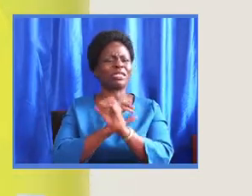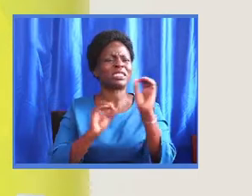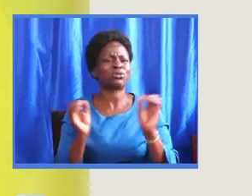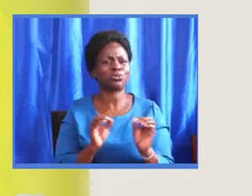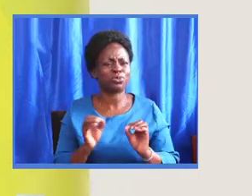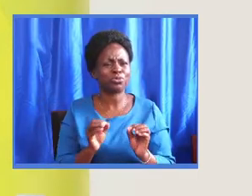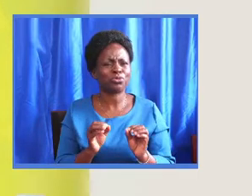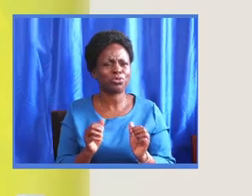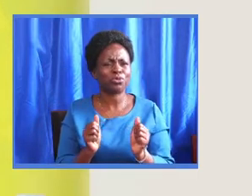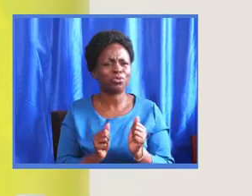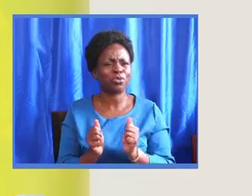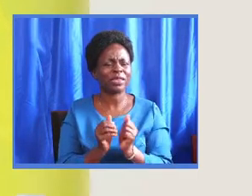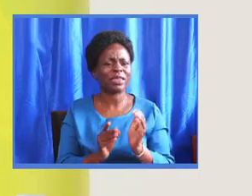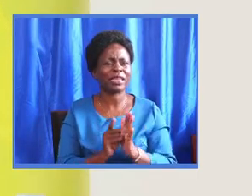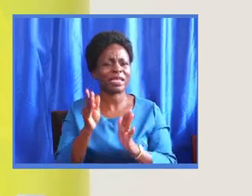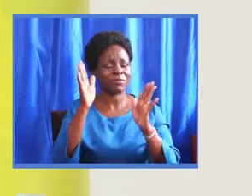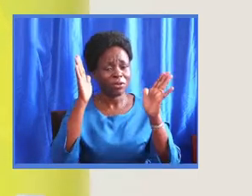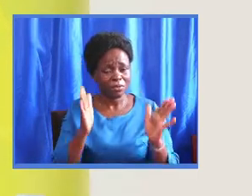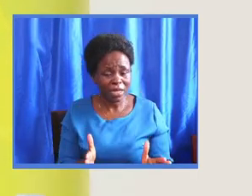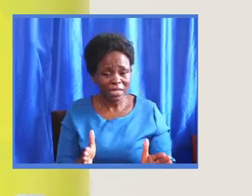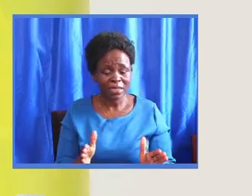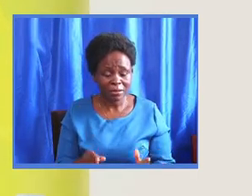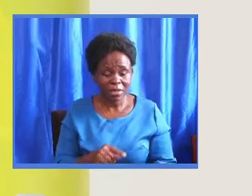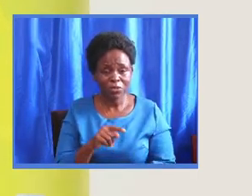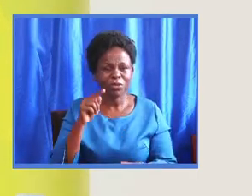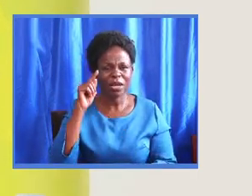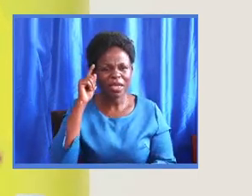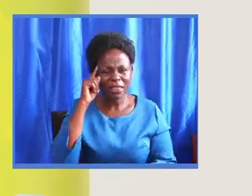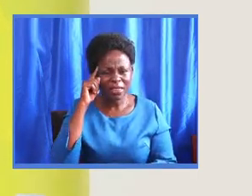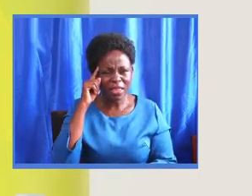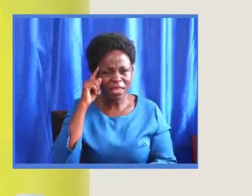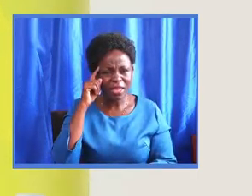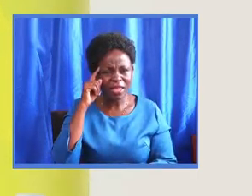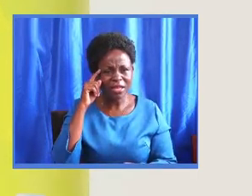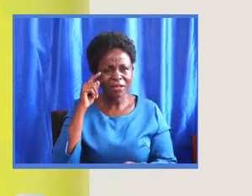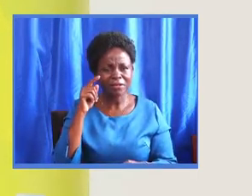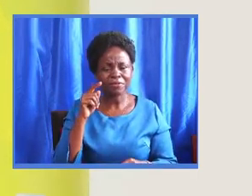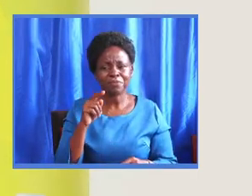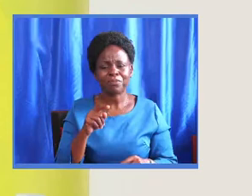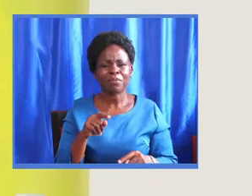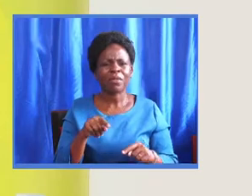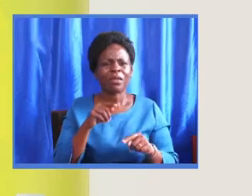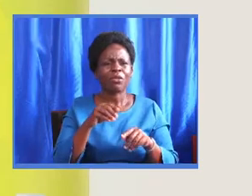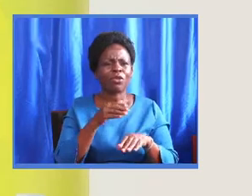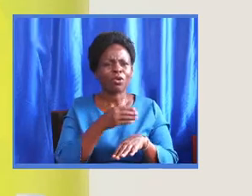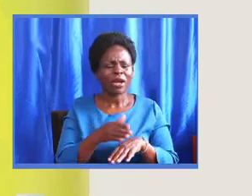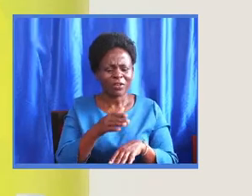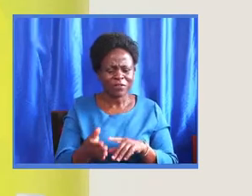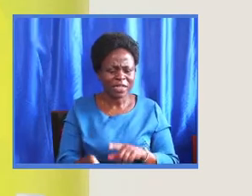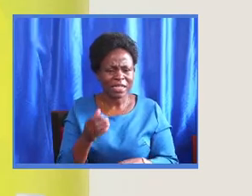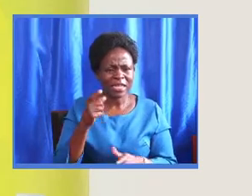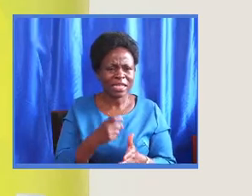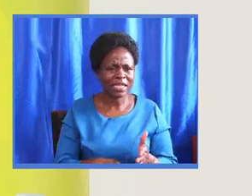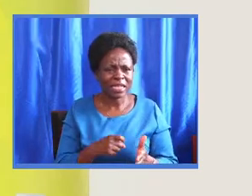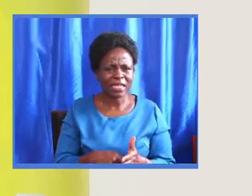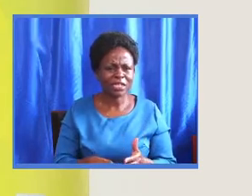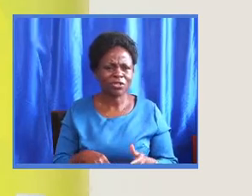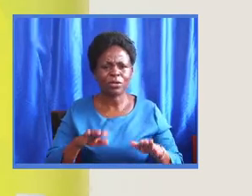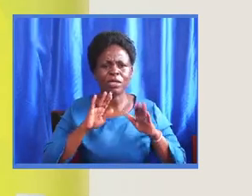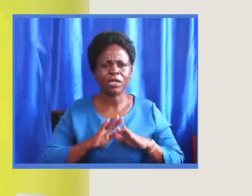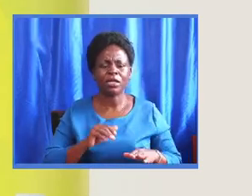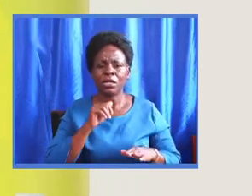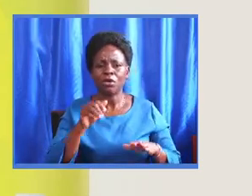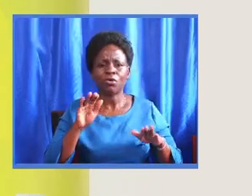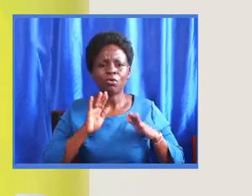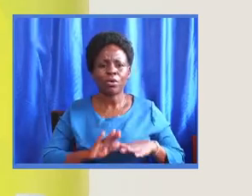with the developers, and yet we are thinking that there's a wider base that you can fish and get that tax. So we are uncomfortable with it.